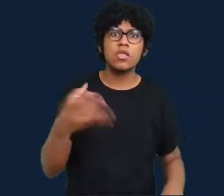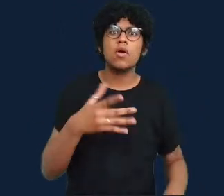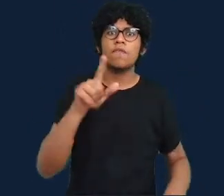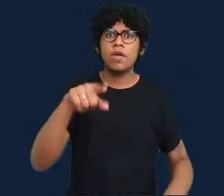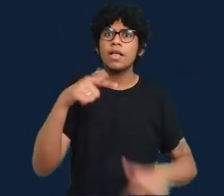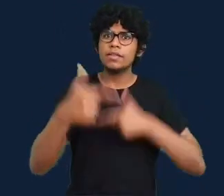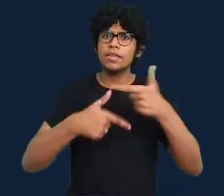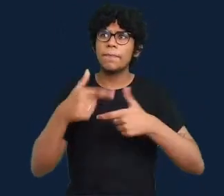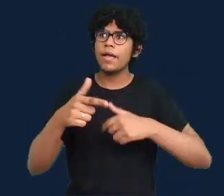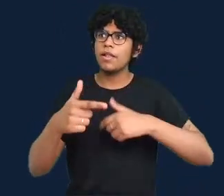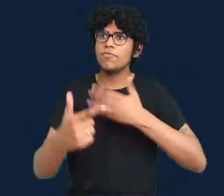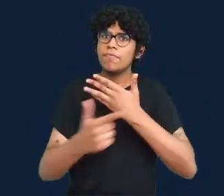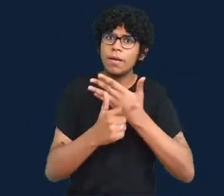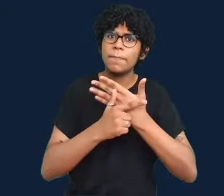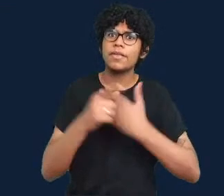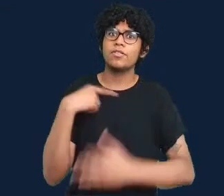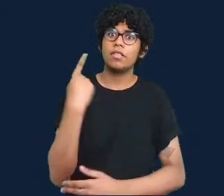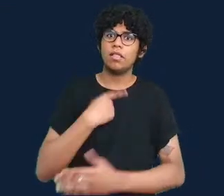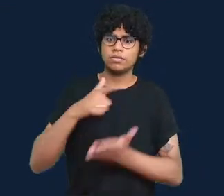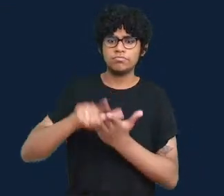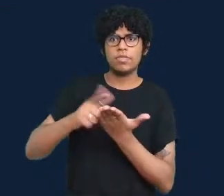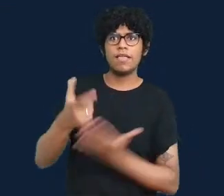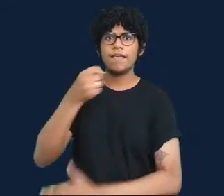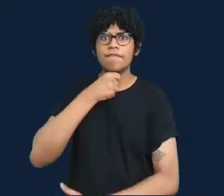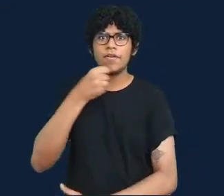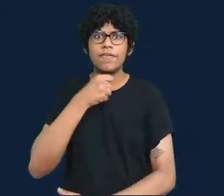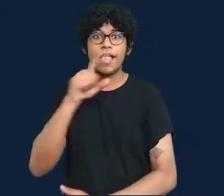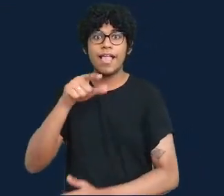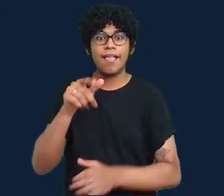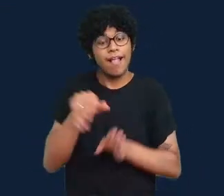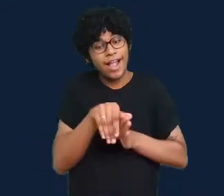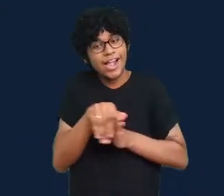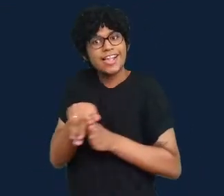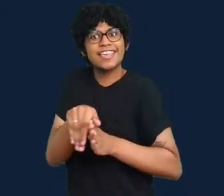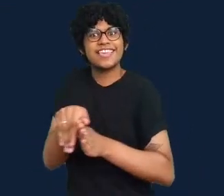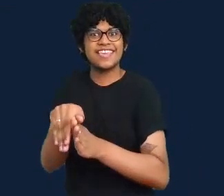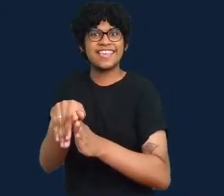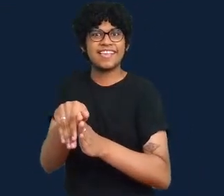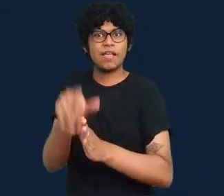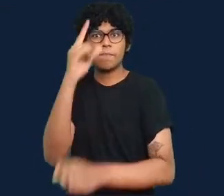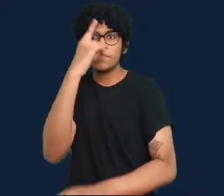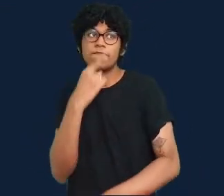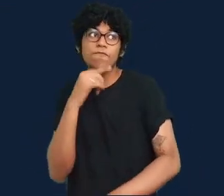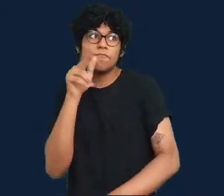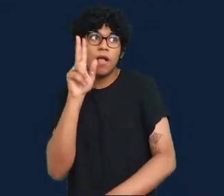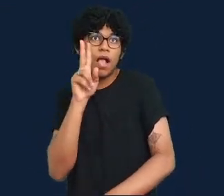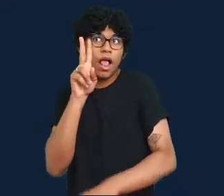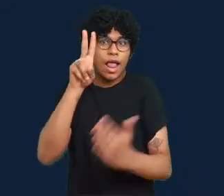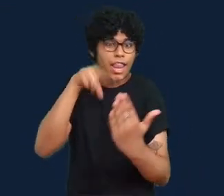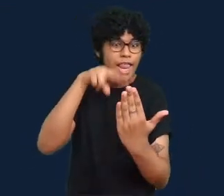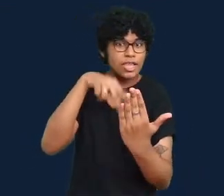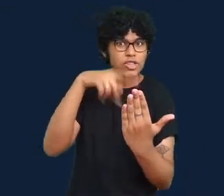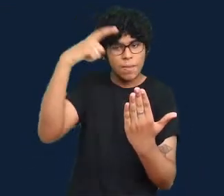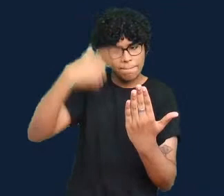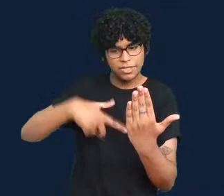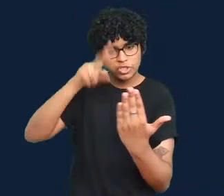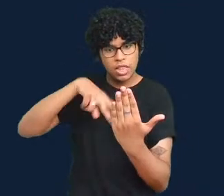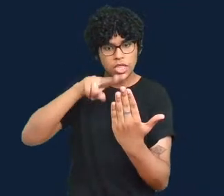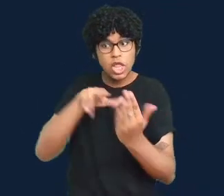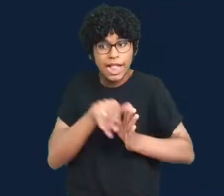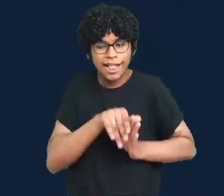that like that's why the front page of a newspaper is important, right? It might drive me in